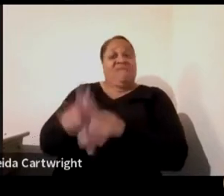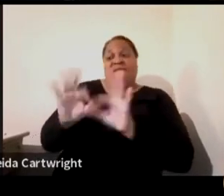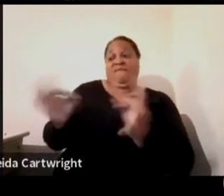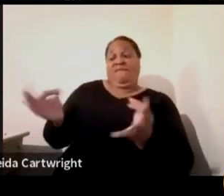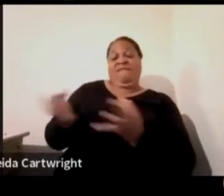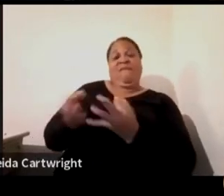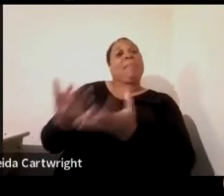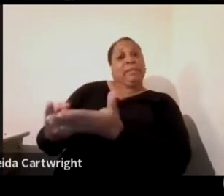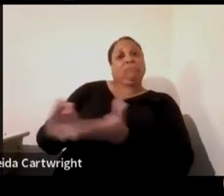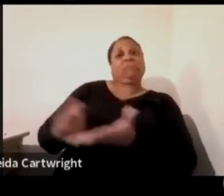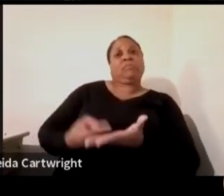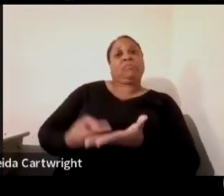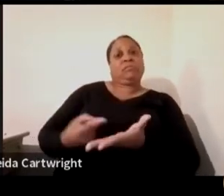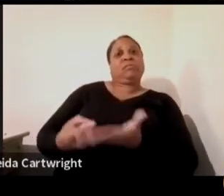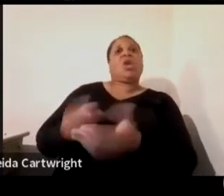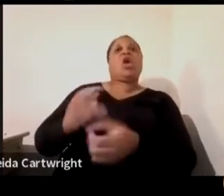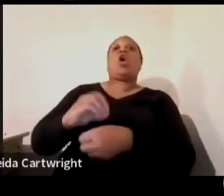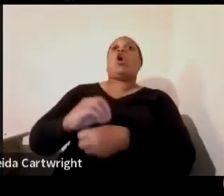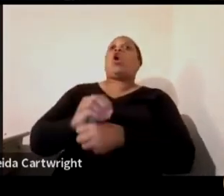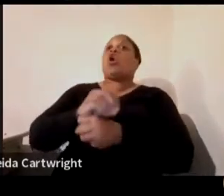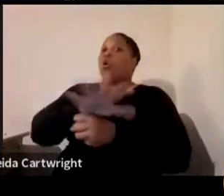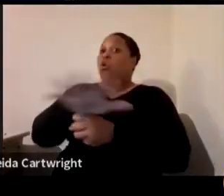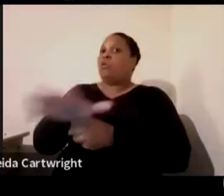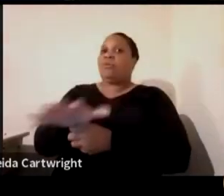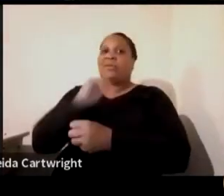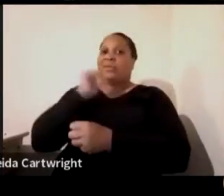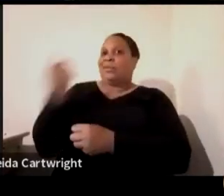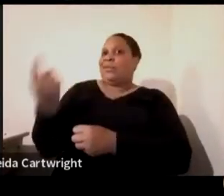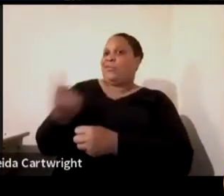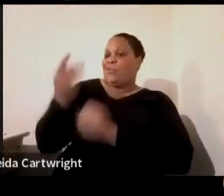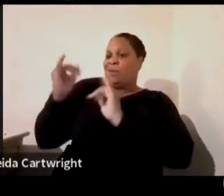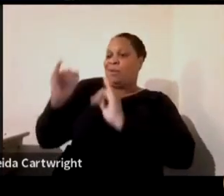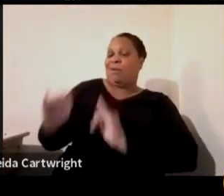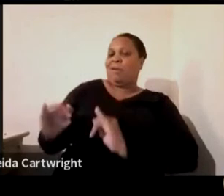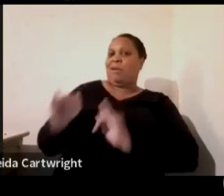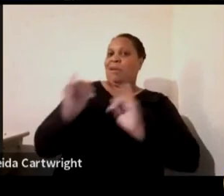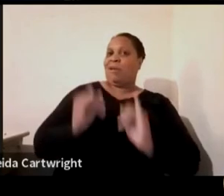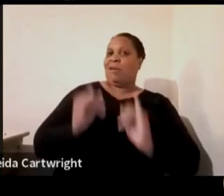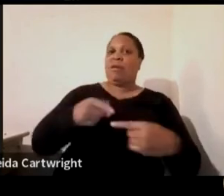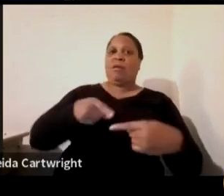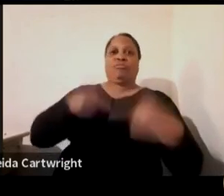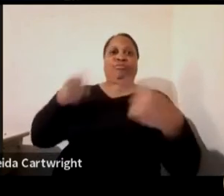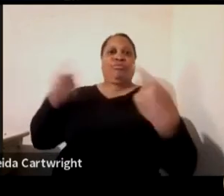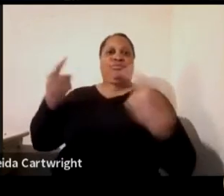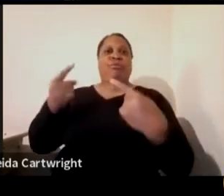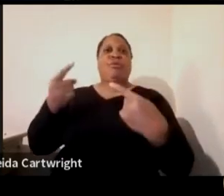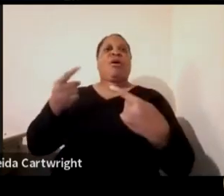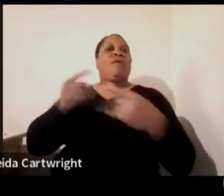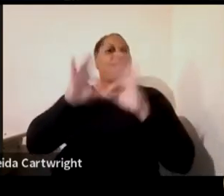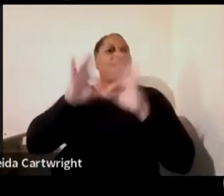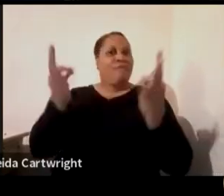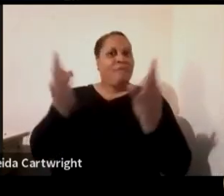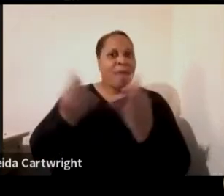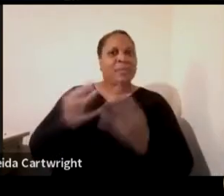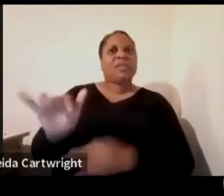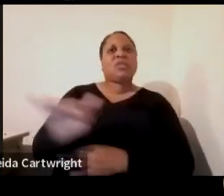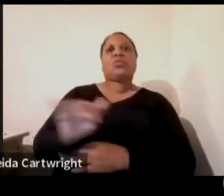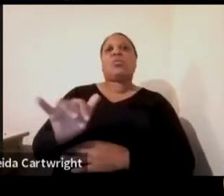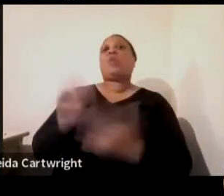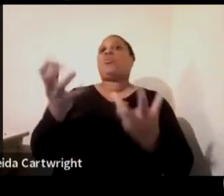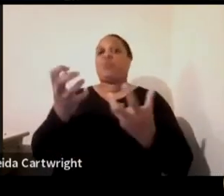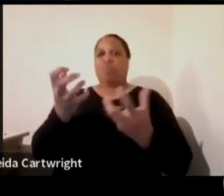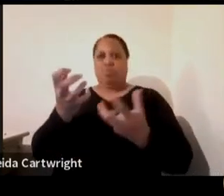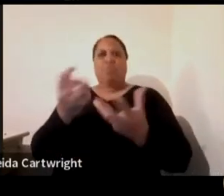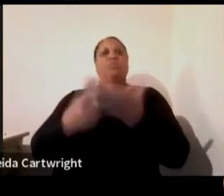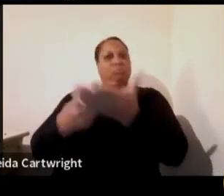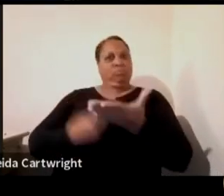because COVID-19 actually doesn't just affect the individual, it's affecting families as well. So we want families to have that